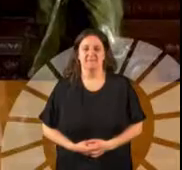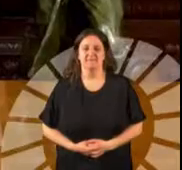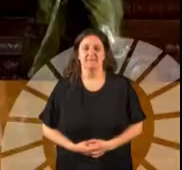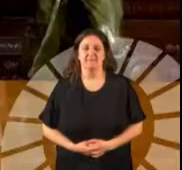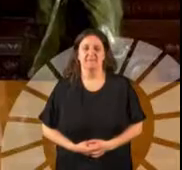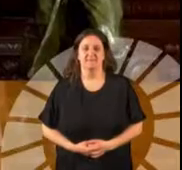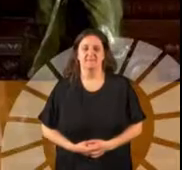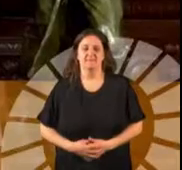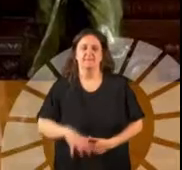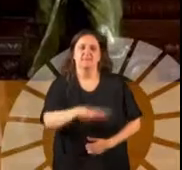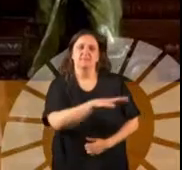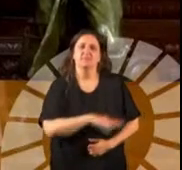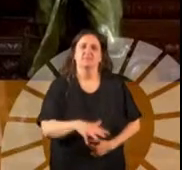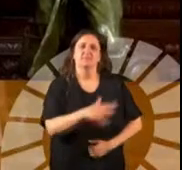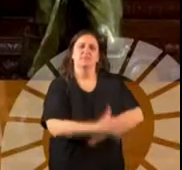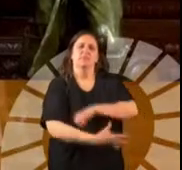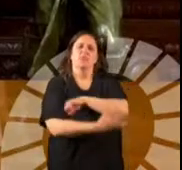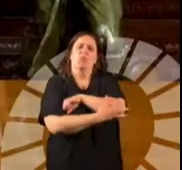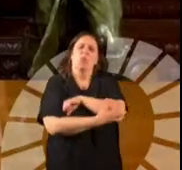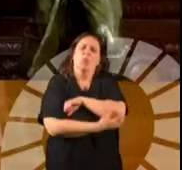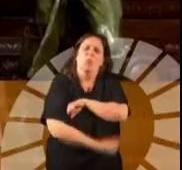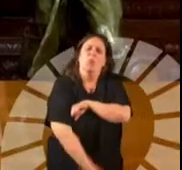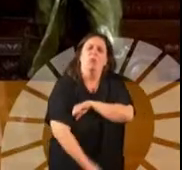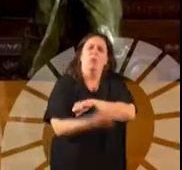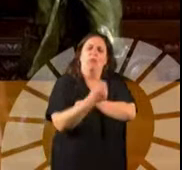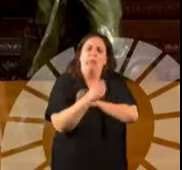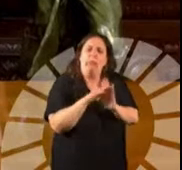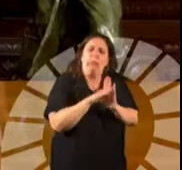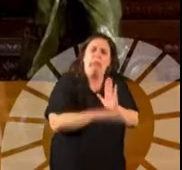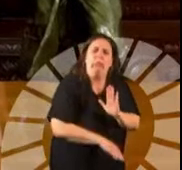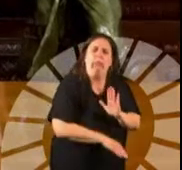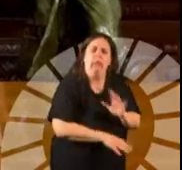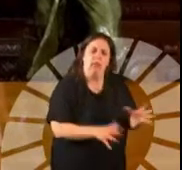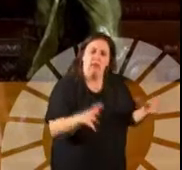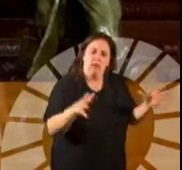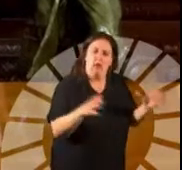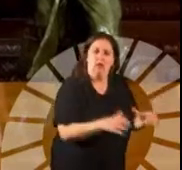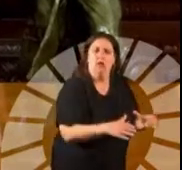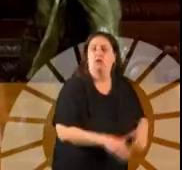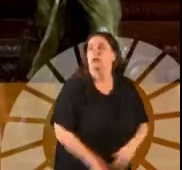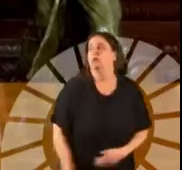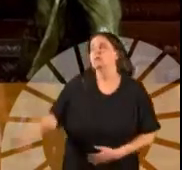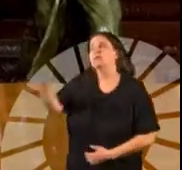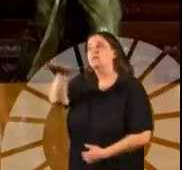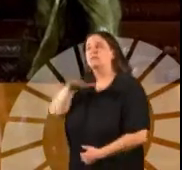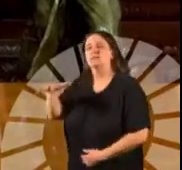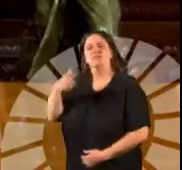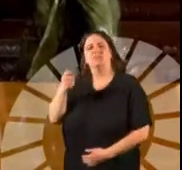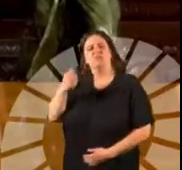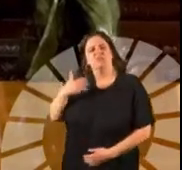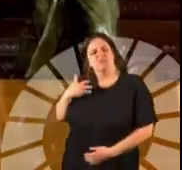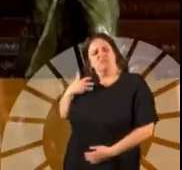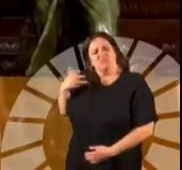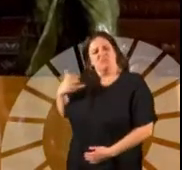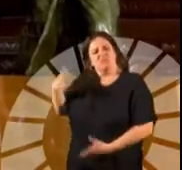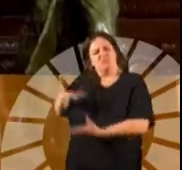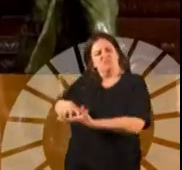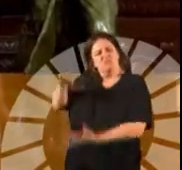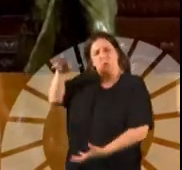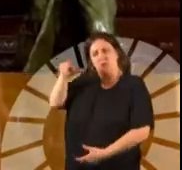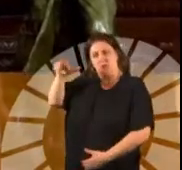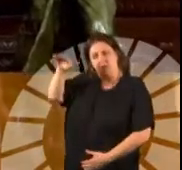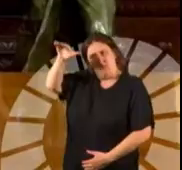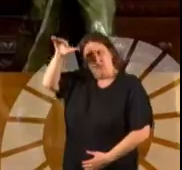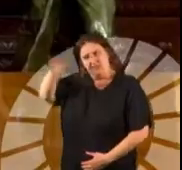that poverty should be reduced, that there must be equality. In this document, it also states